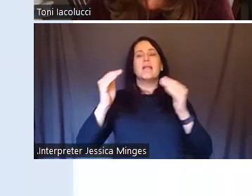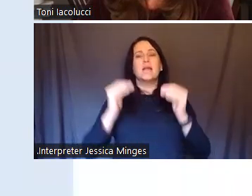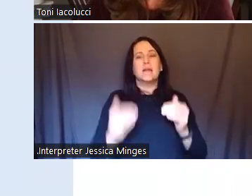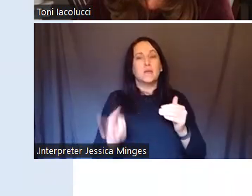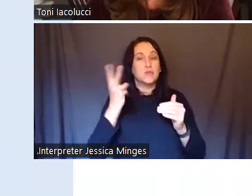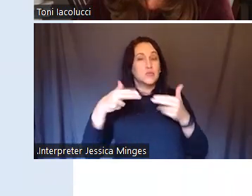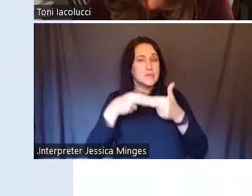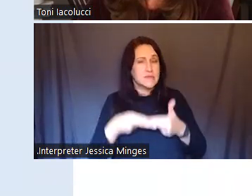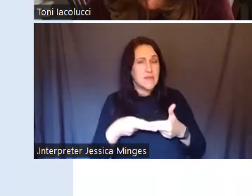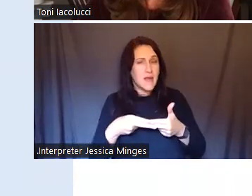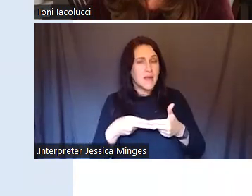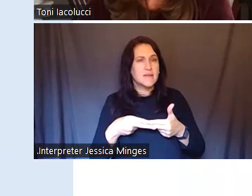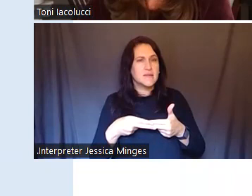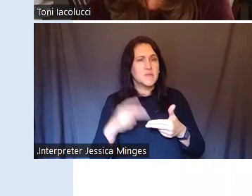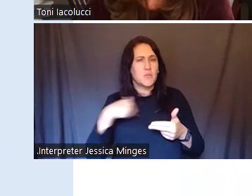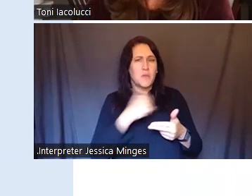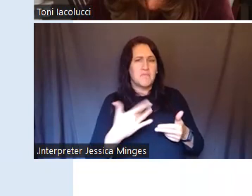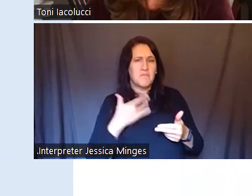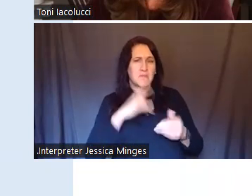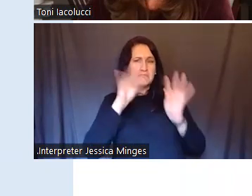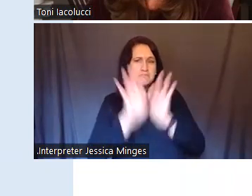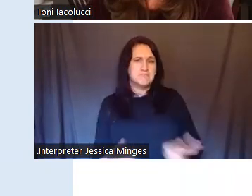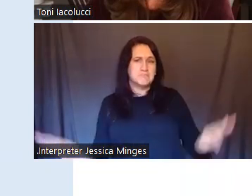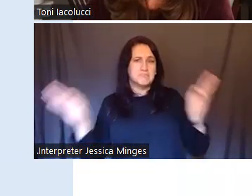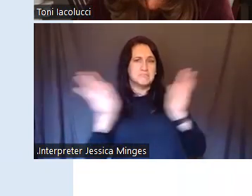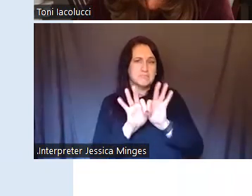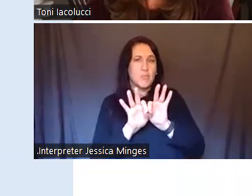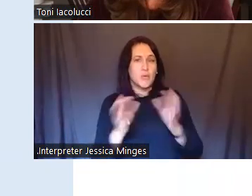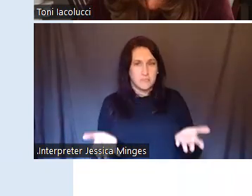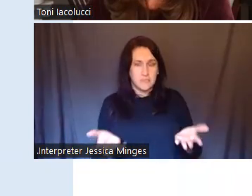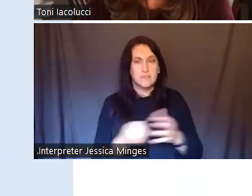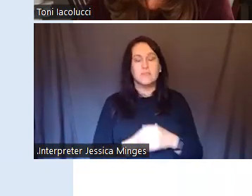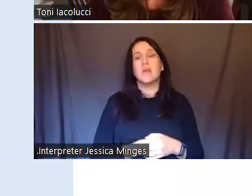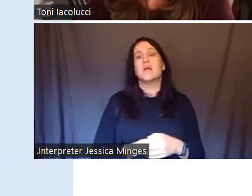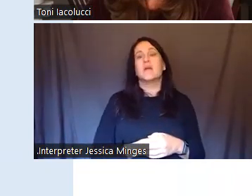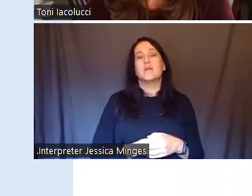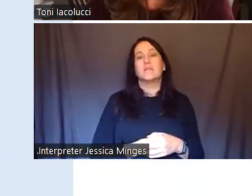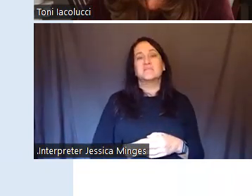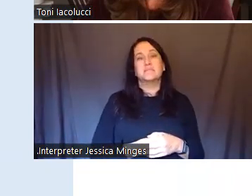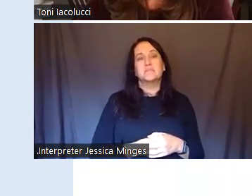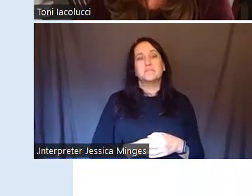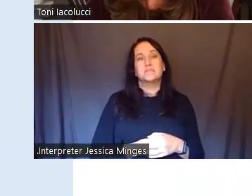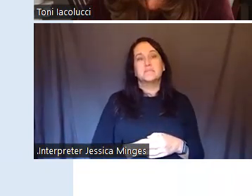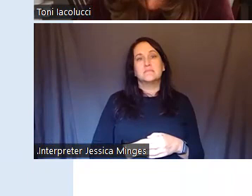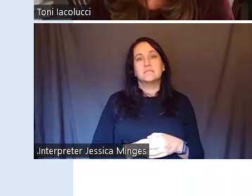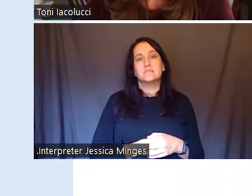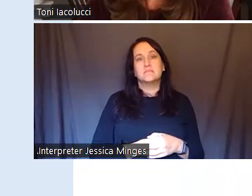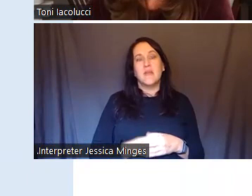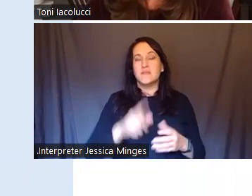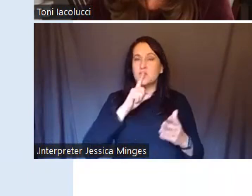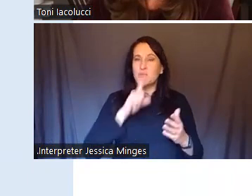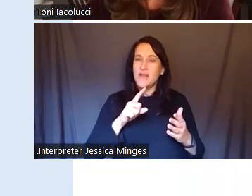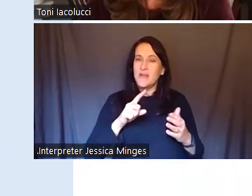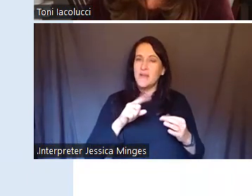slides are slides that we think are extremely important, and they have to do with getting the patient's hearing